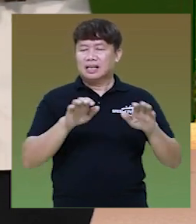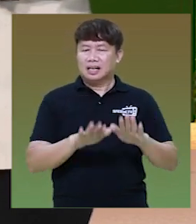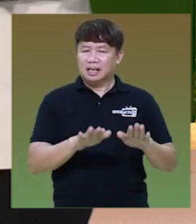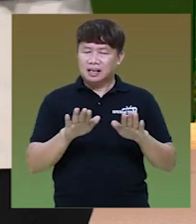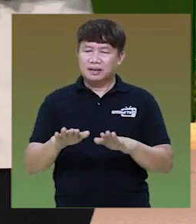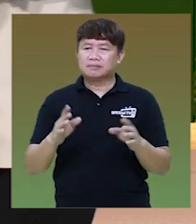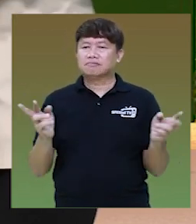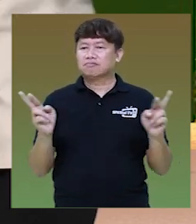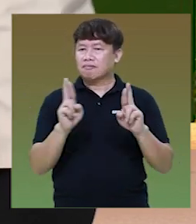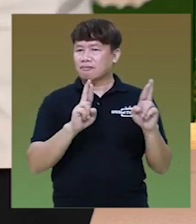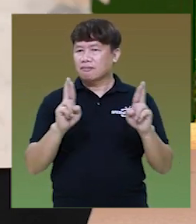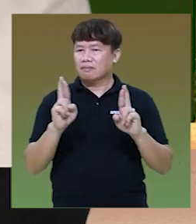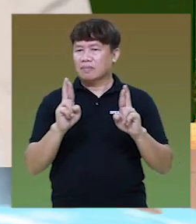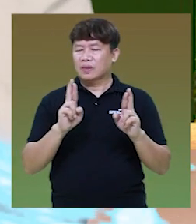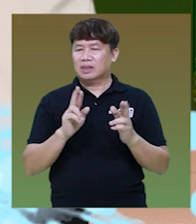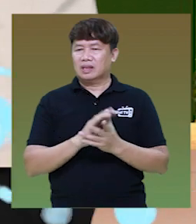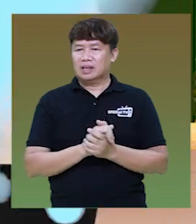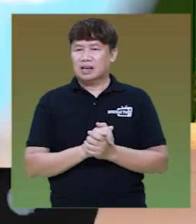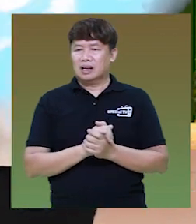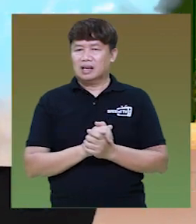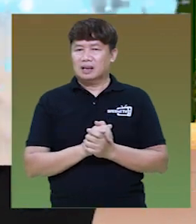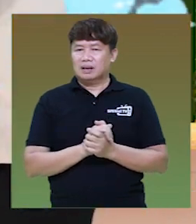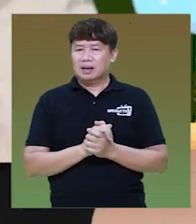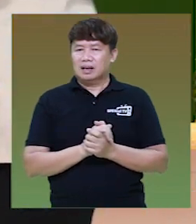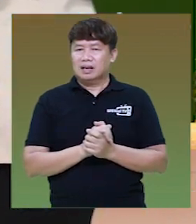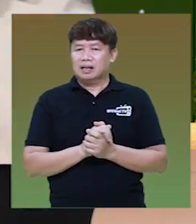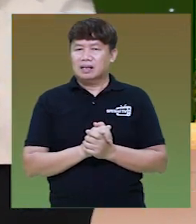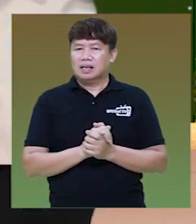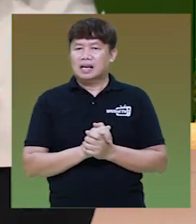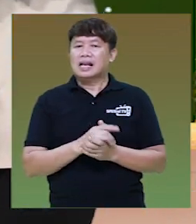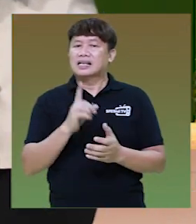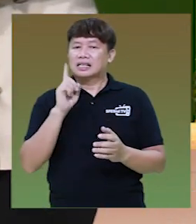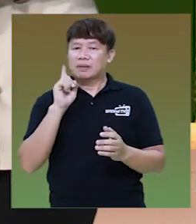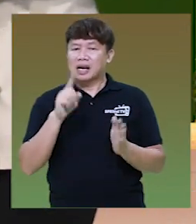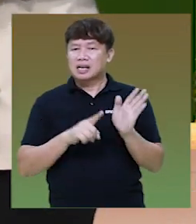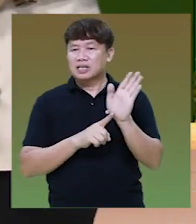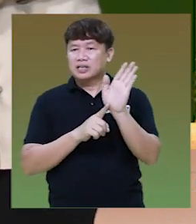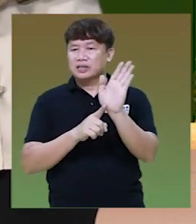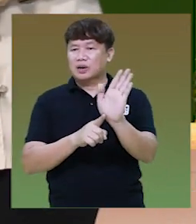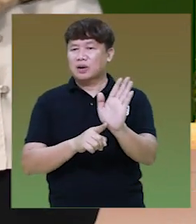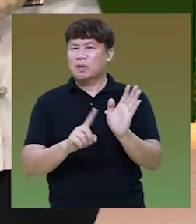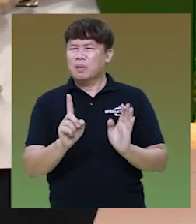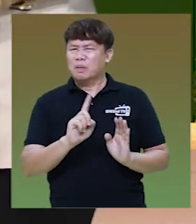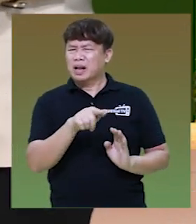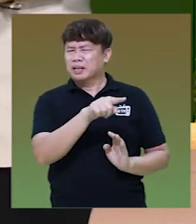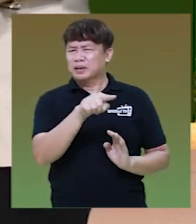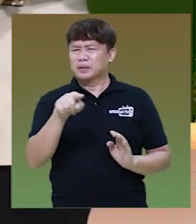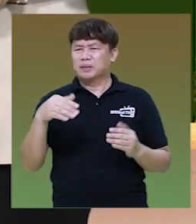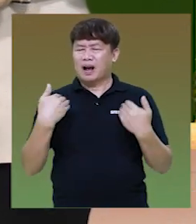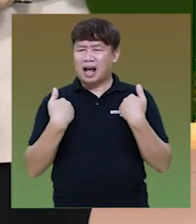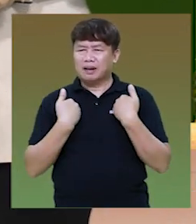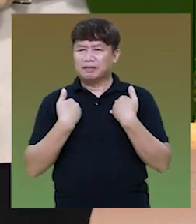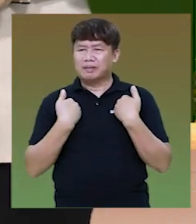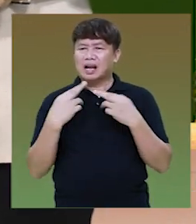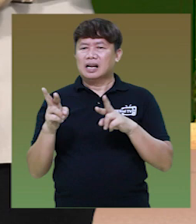for another round of Show What You've Got. Ready your paper and pencil?